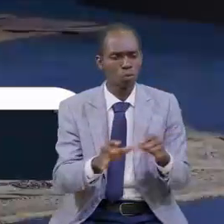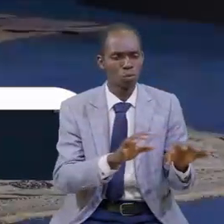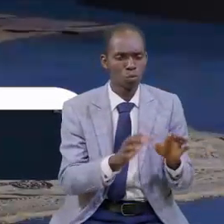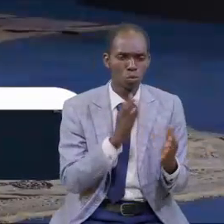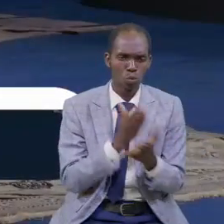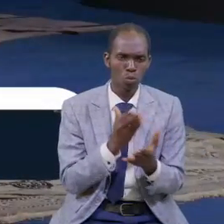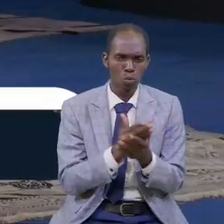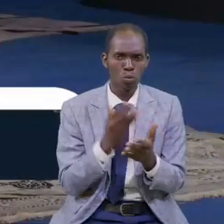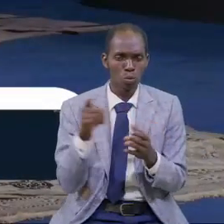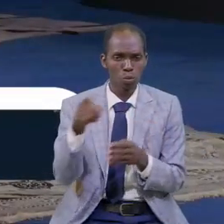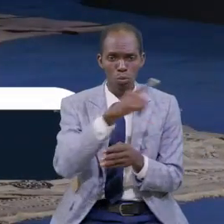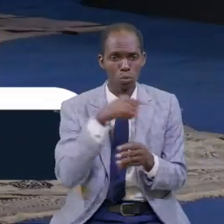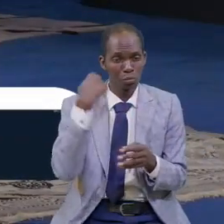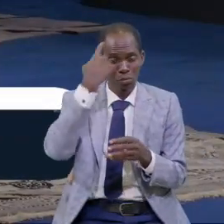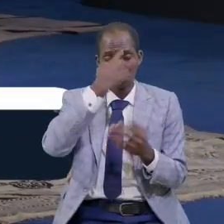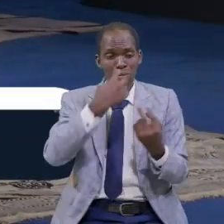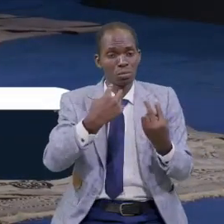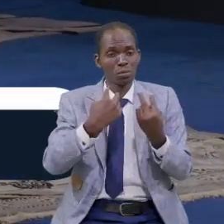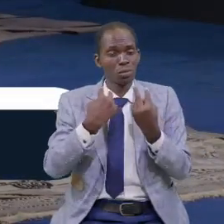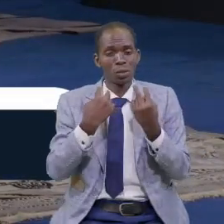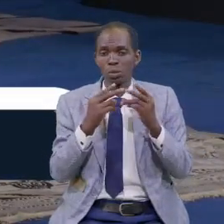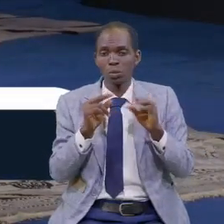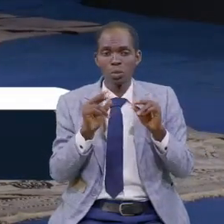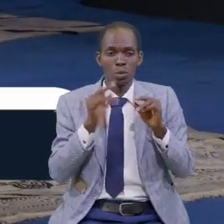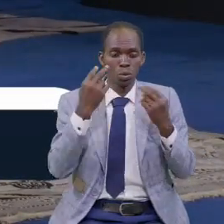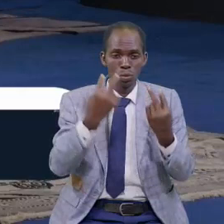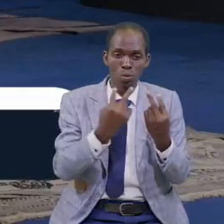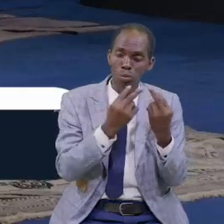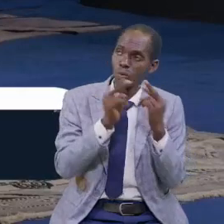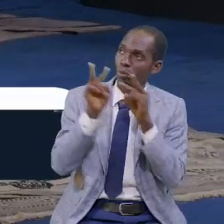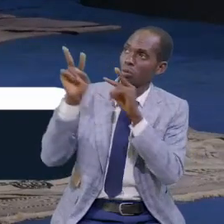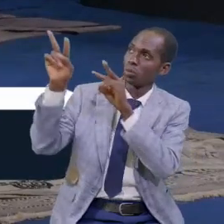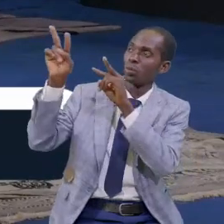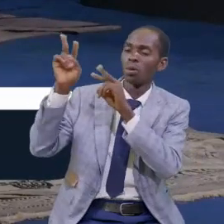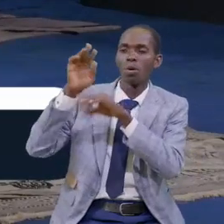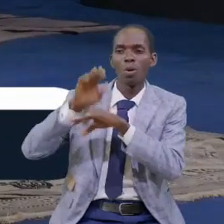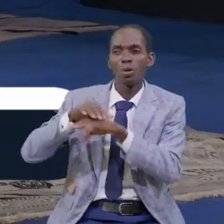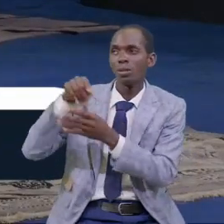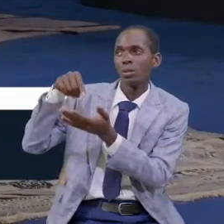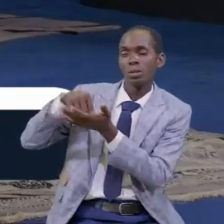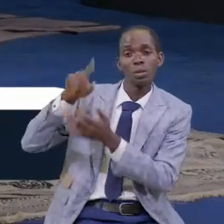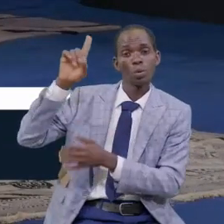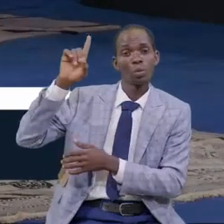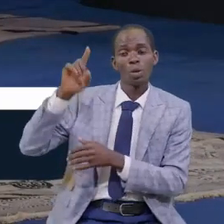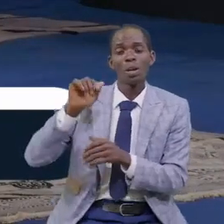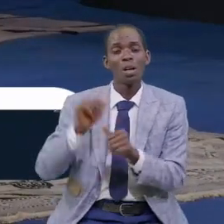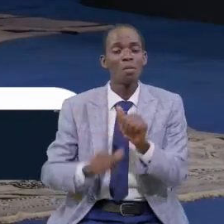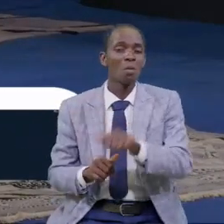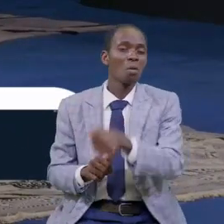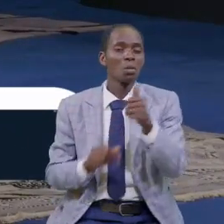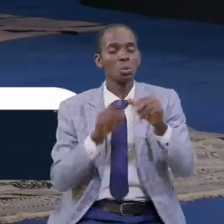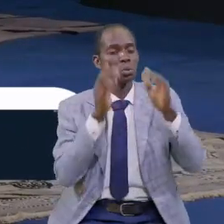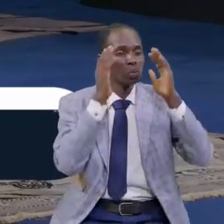turn away from everything and look at this one, because any other thing you look at cannot prepare you